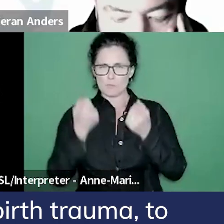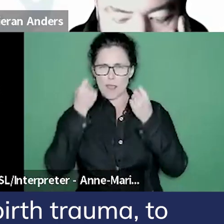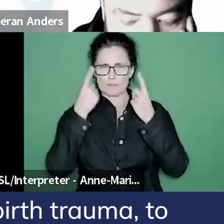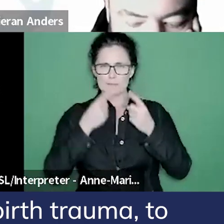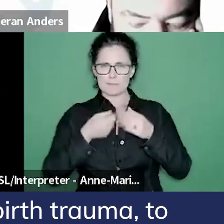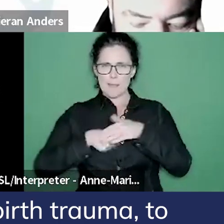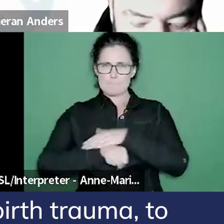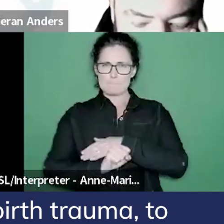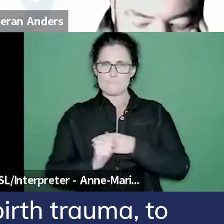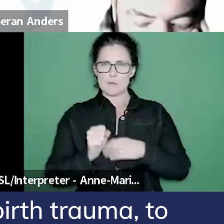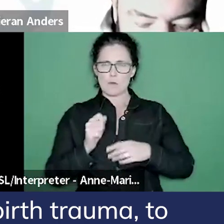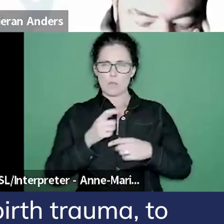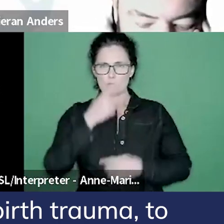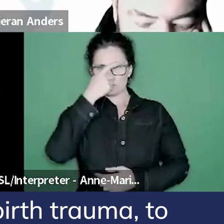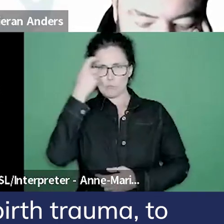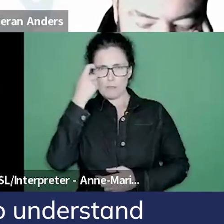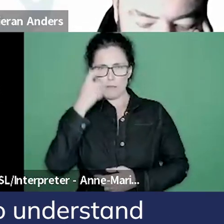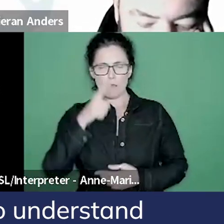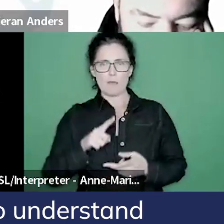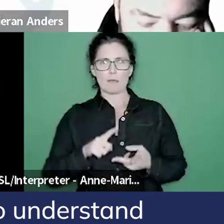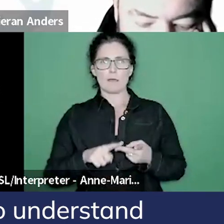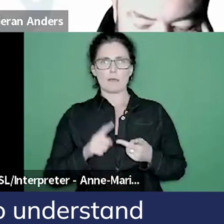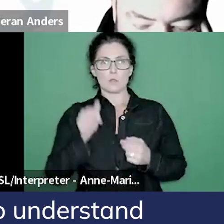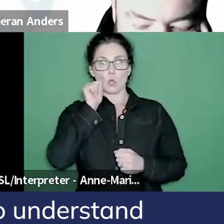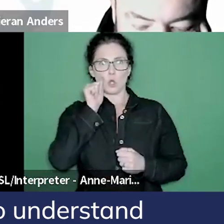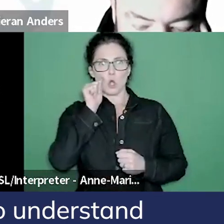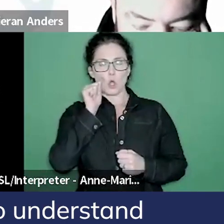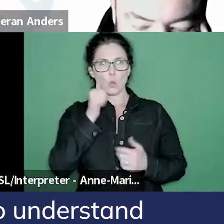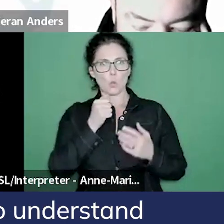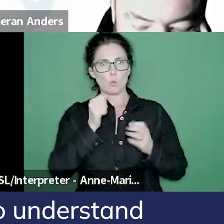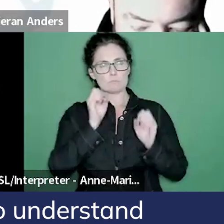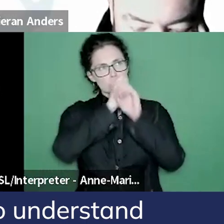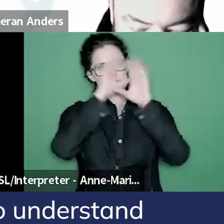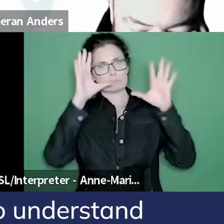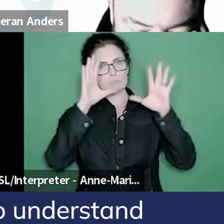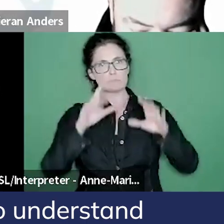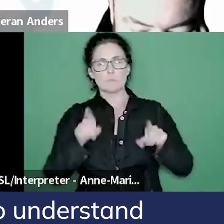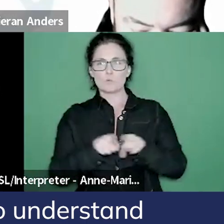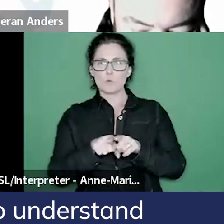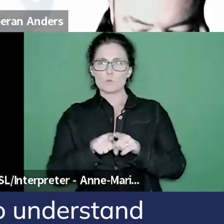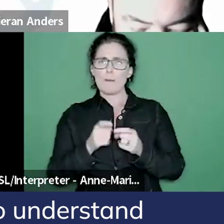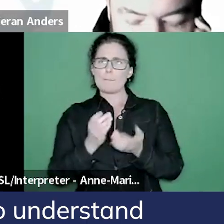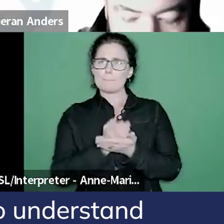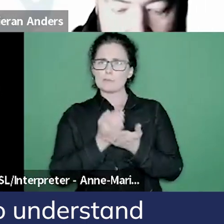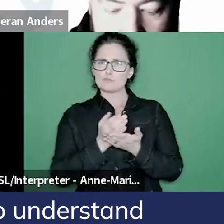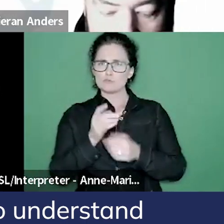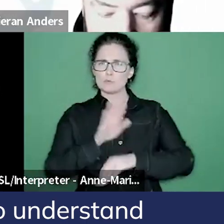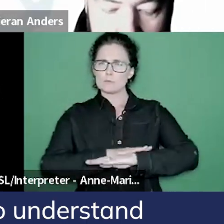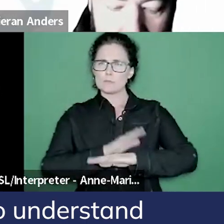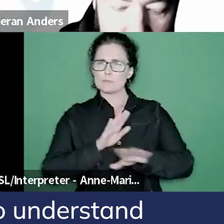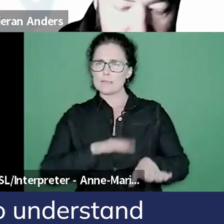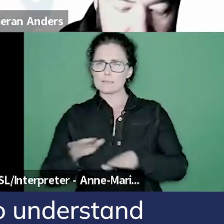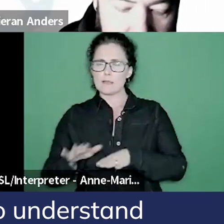be open to it, and for us to learn, to know about it, and also to take the time to understand